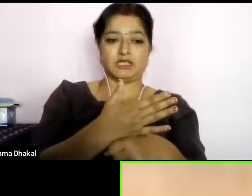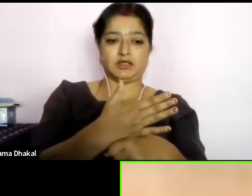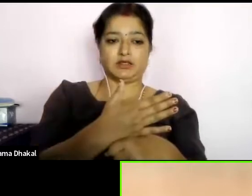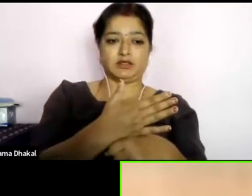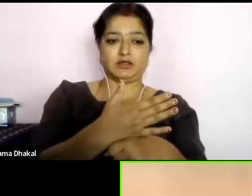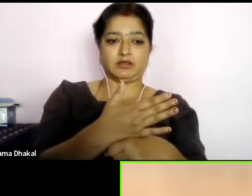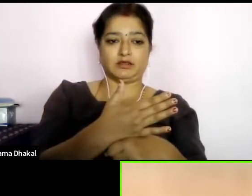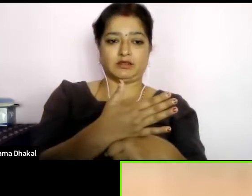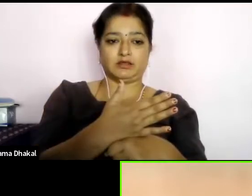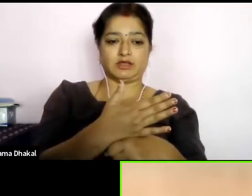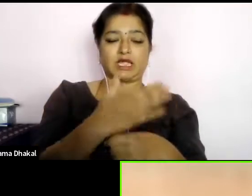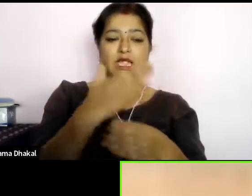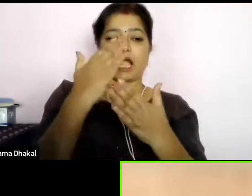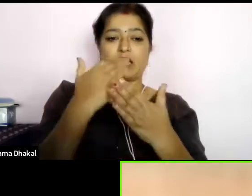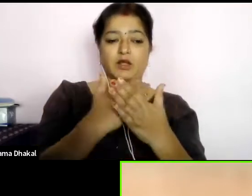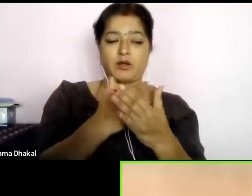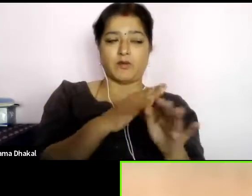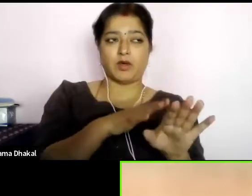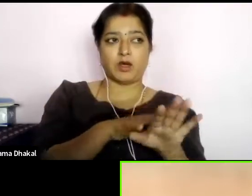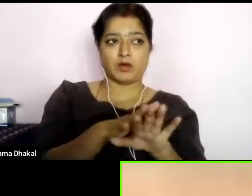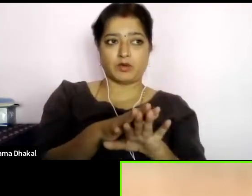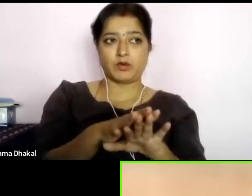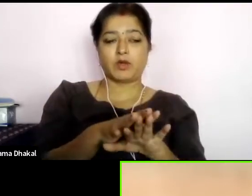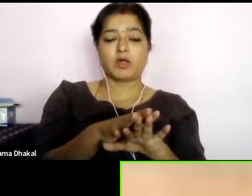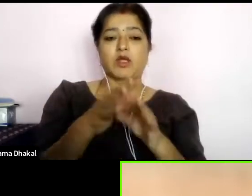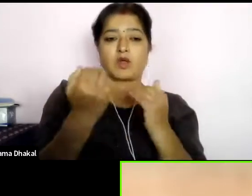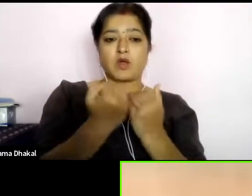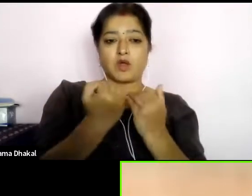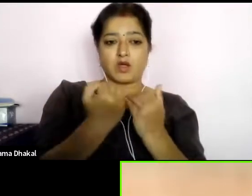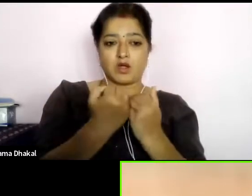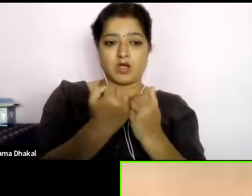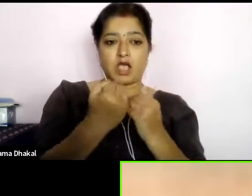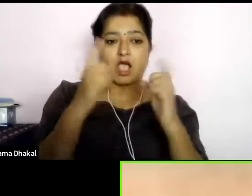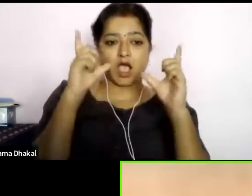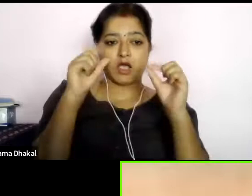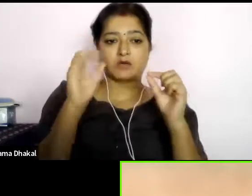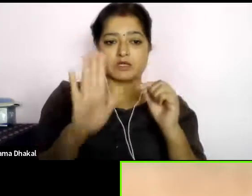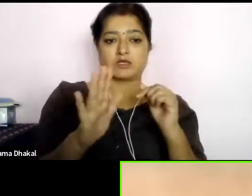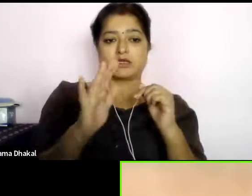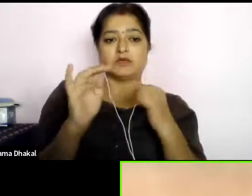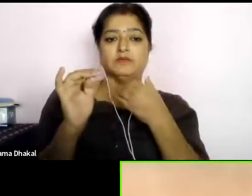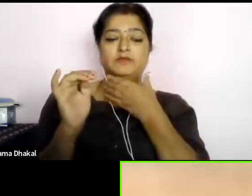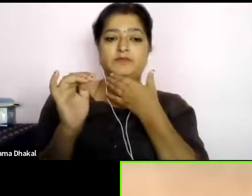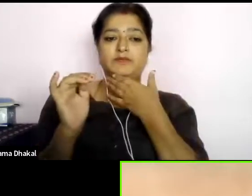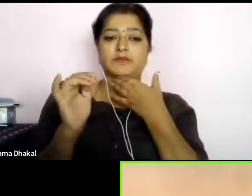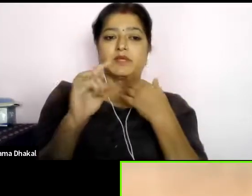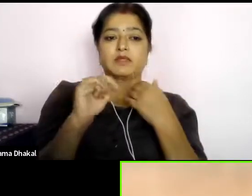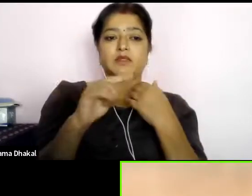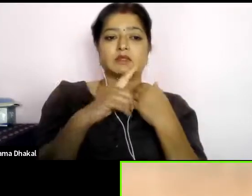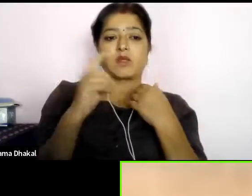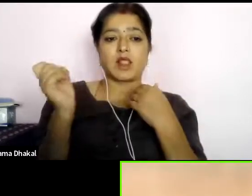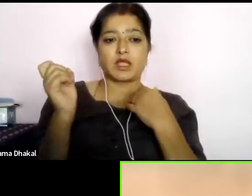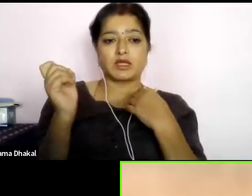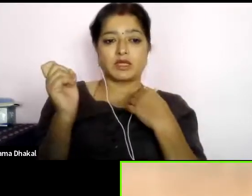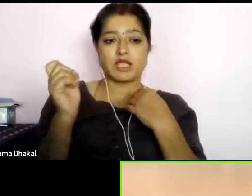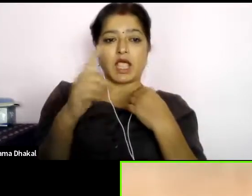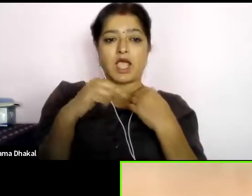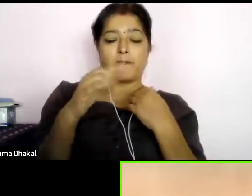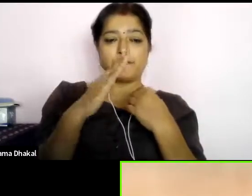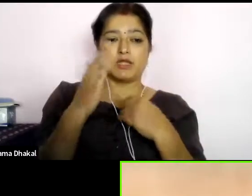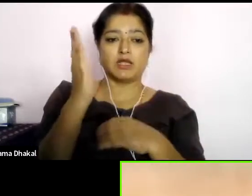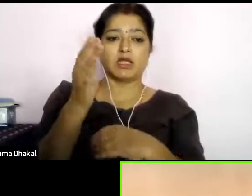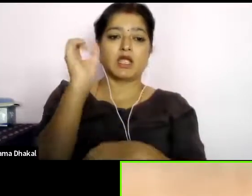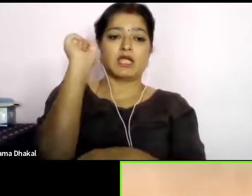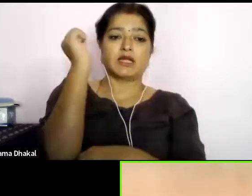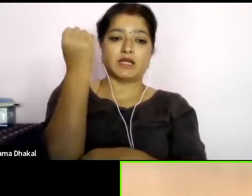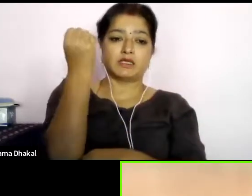the government, including the many relevant stakeholders at the grassroots and national level, are very much fascinated,